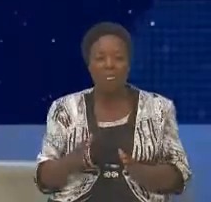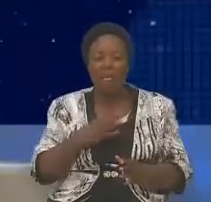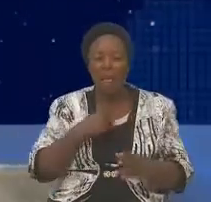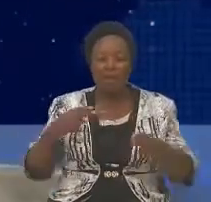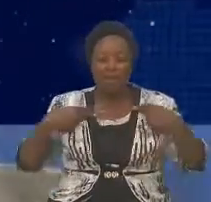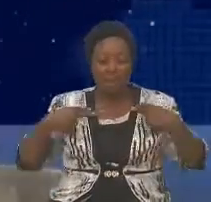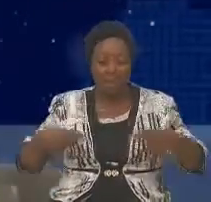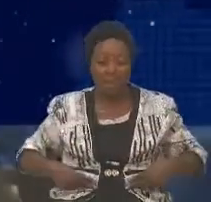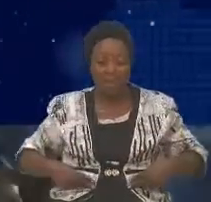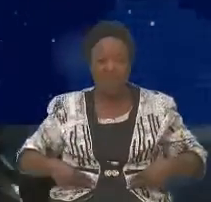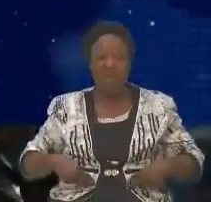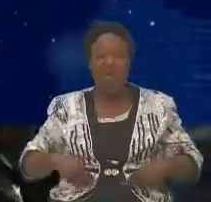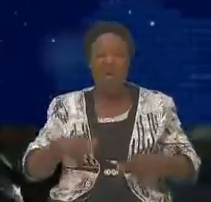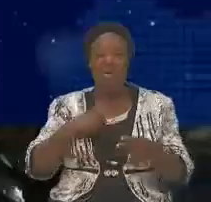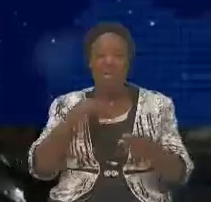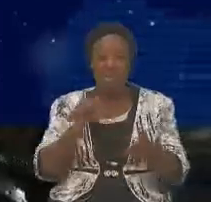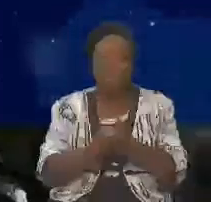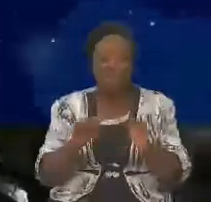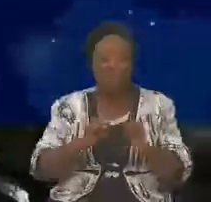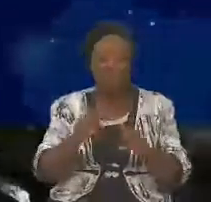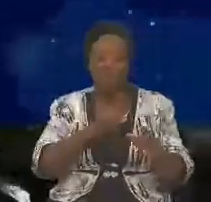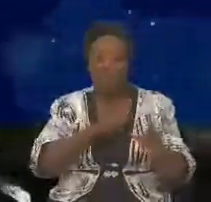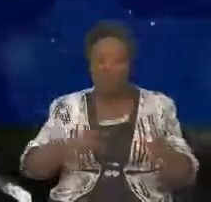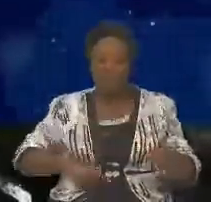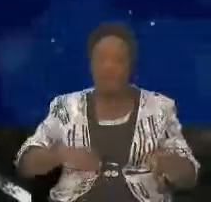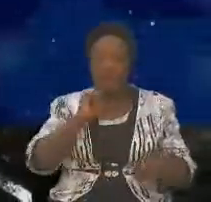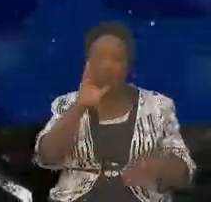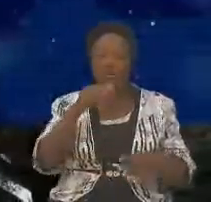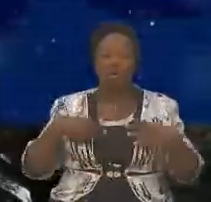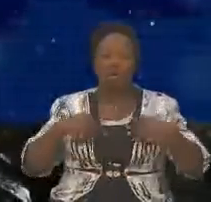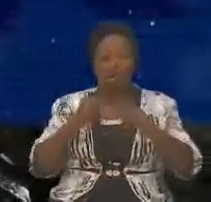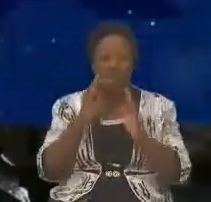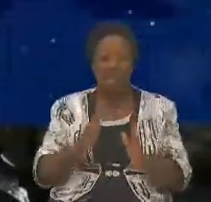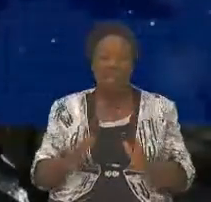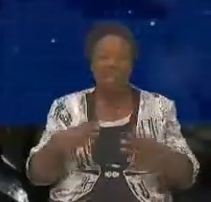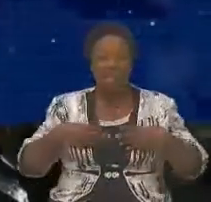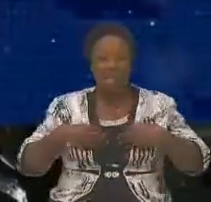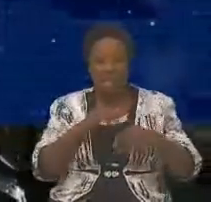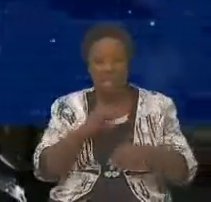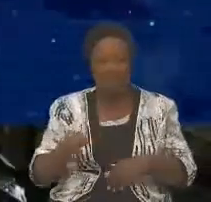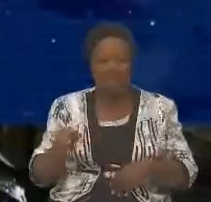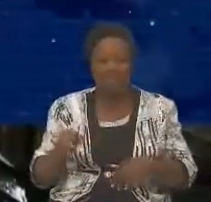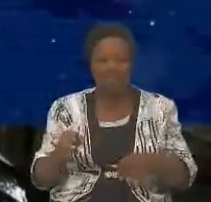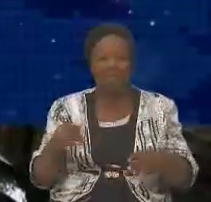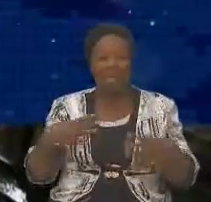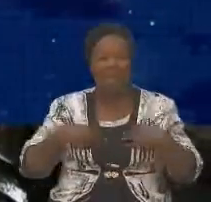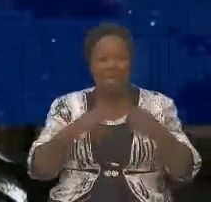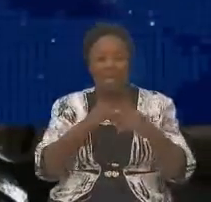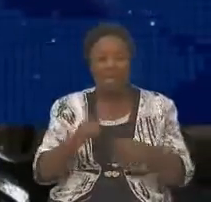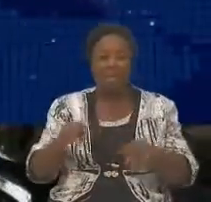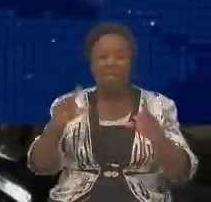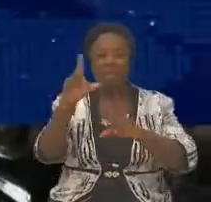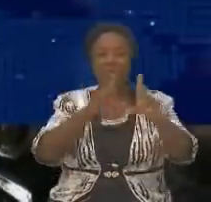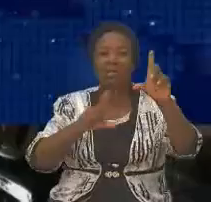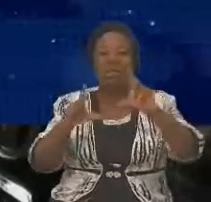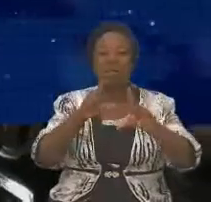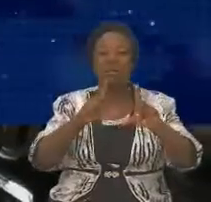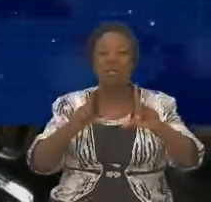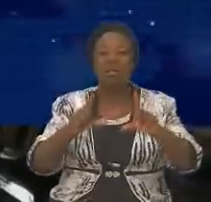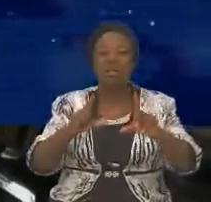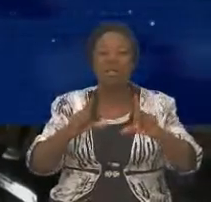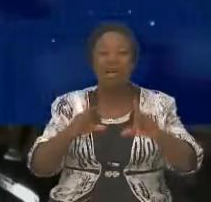Rapha. And is the Lord is your healer. Healing. Anyone there? Healing? Anyone